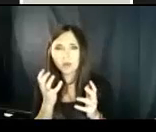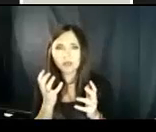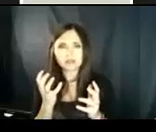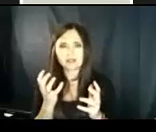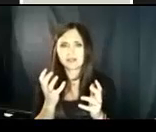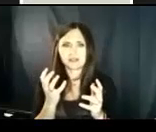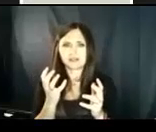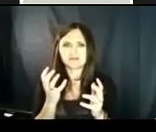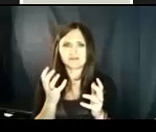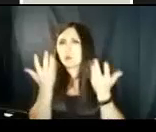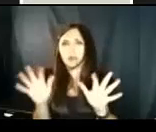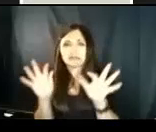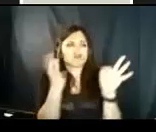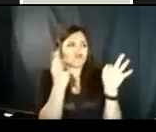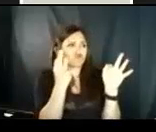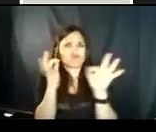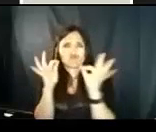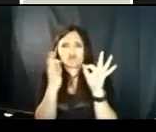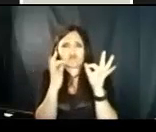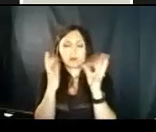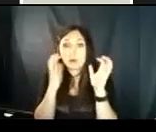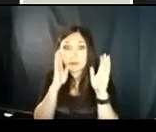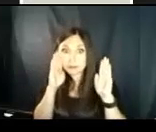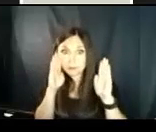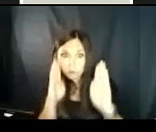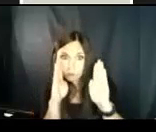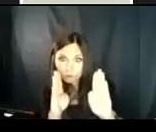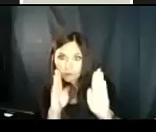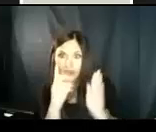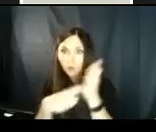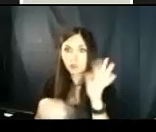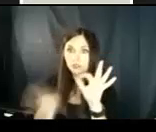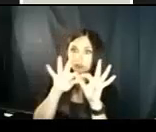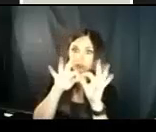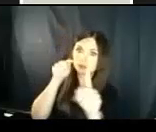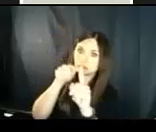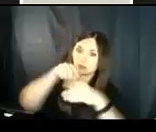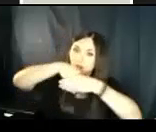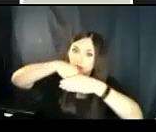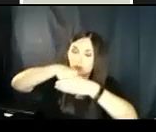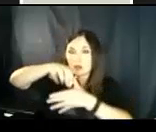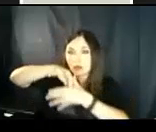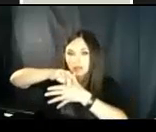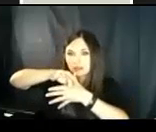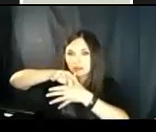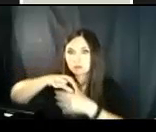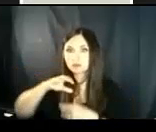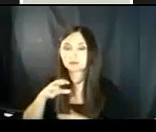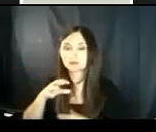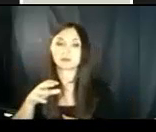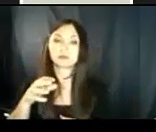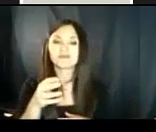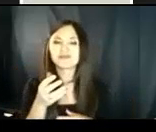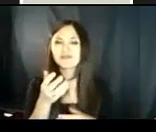distract students. We want them to stay engaged on what matters, the content that you're putting in there. So keeping maybe a couple